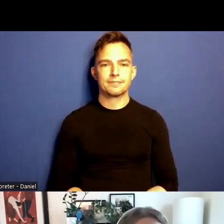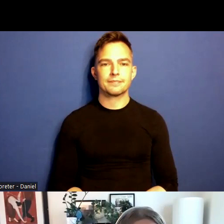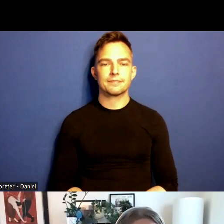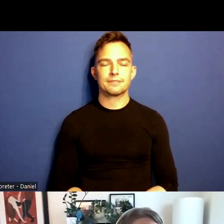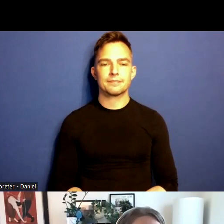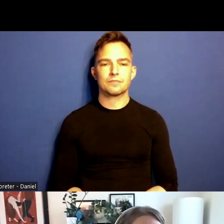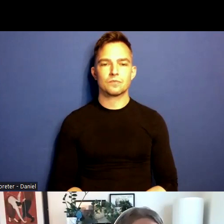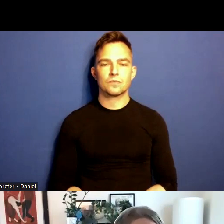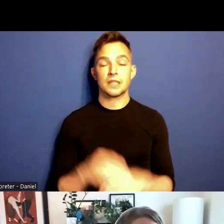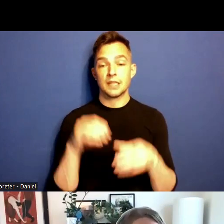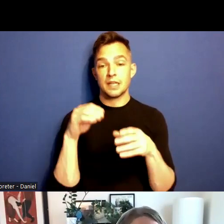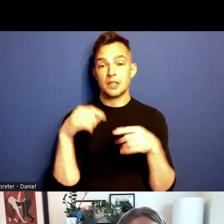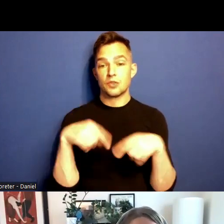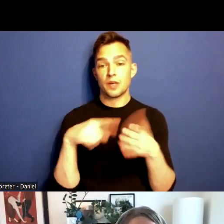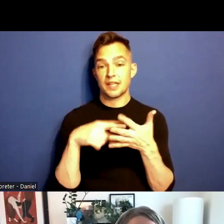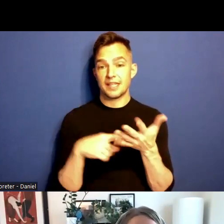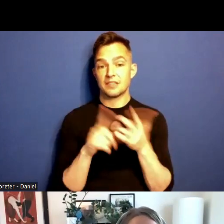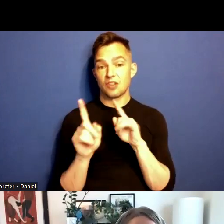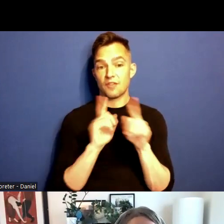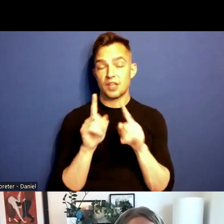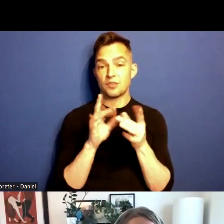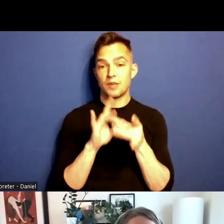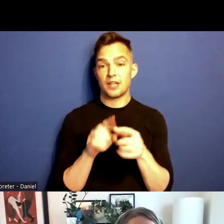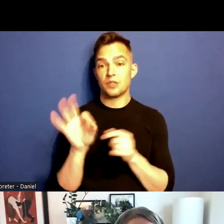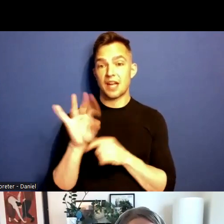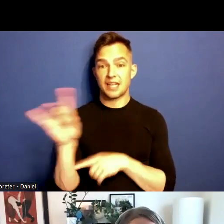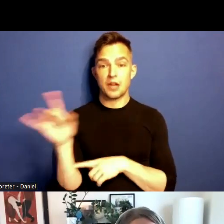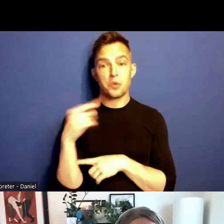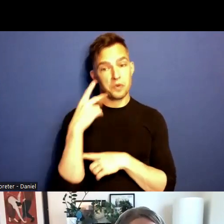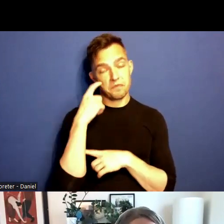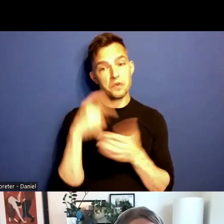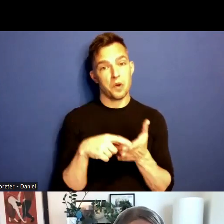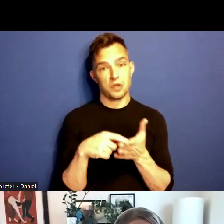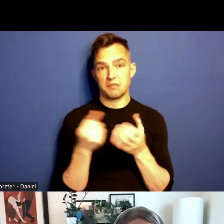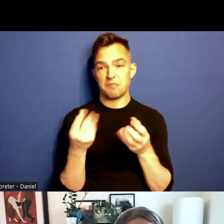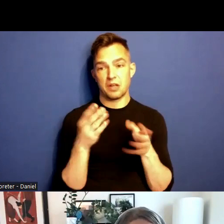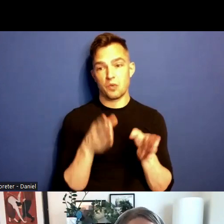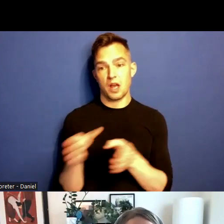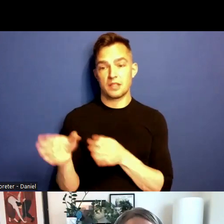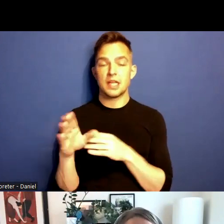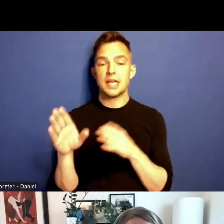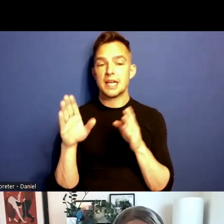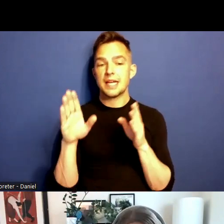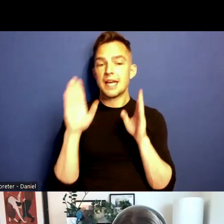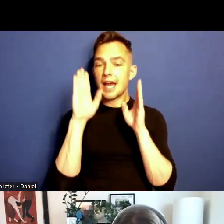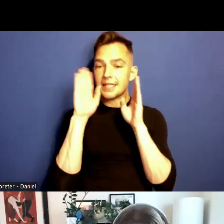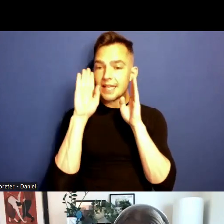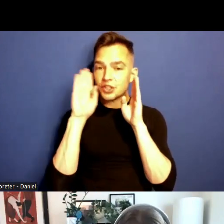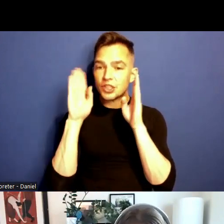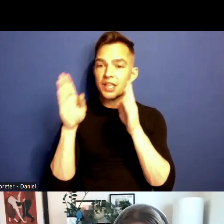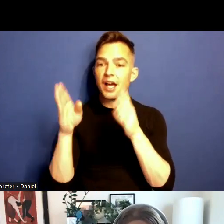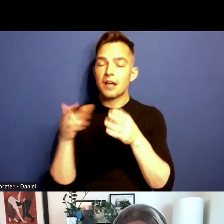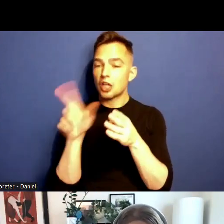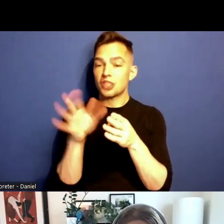And in those conversations about 988, what we're seeing in many ways is attention being given not just to